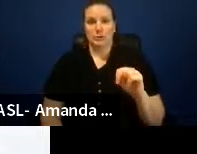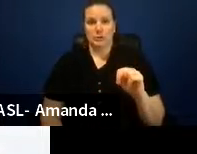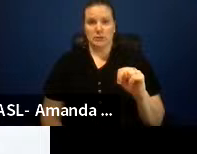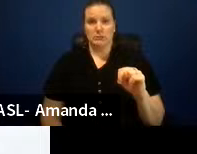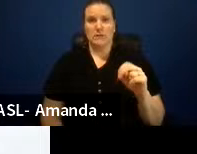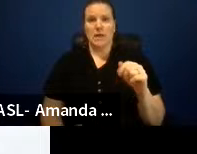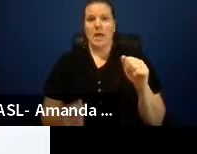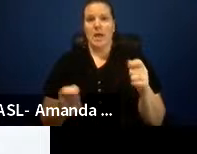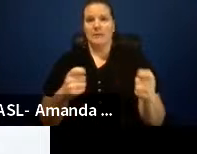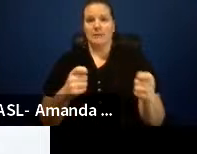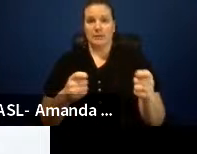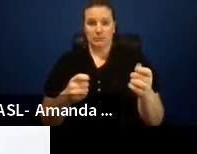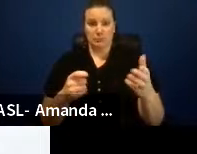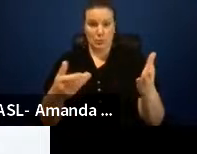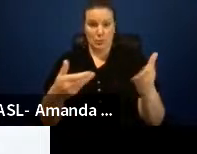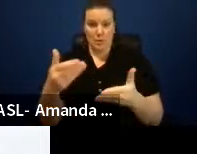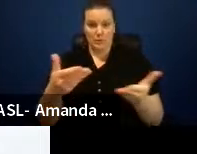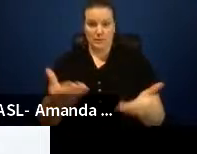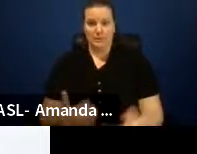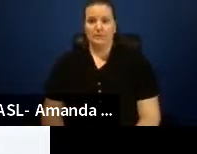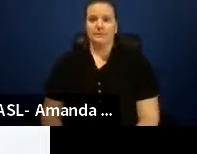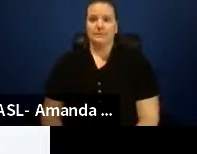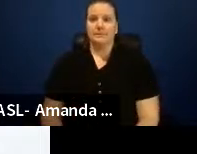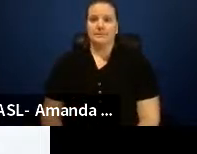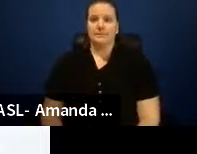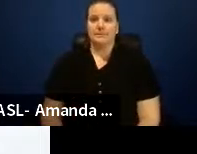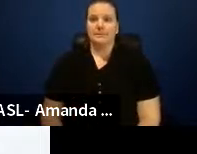our welcome here. Thank you, Emily.